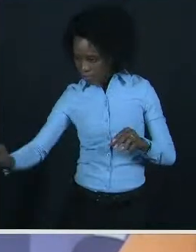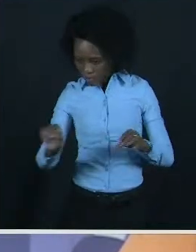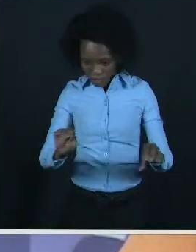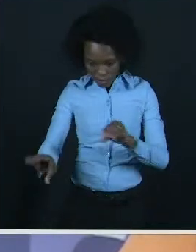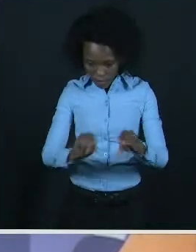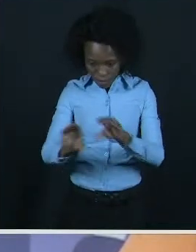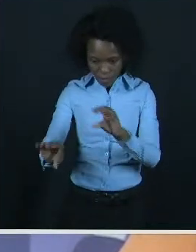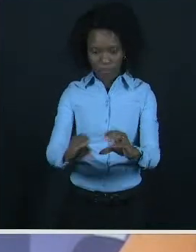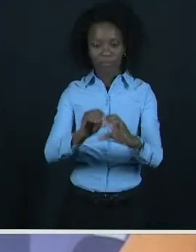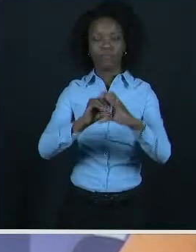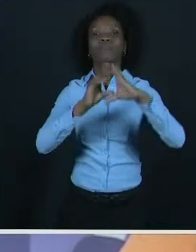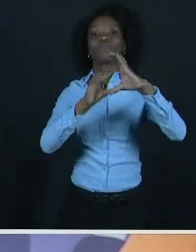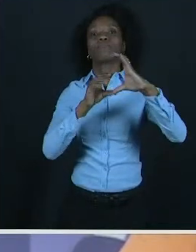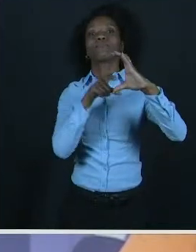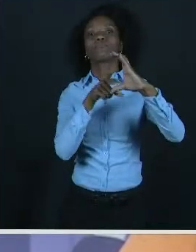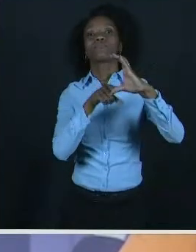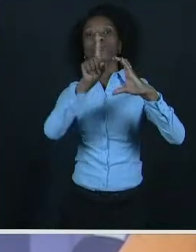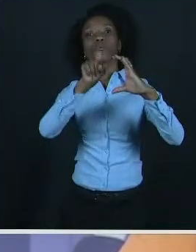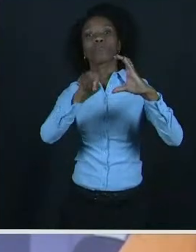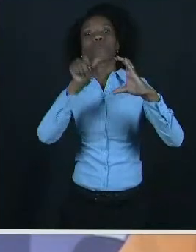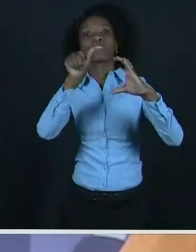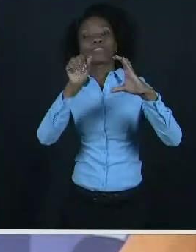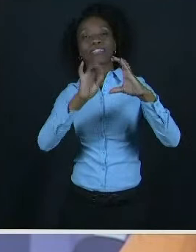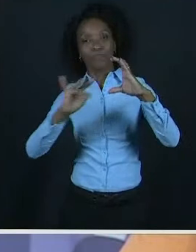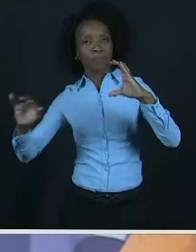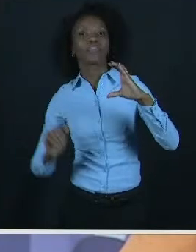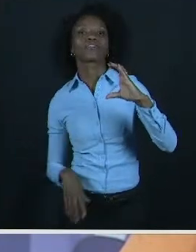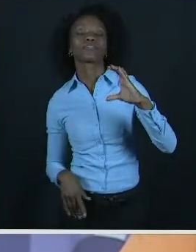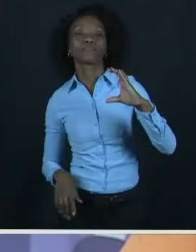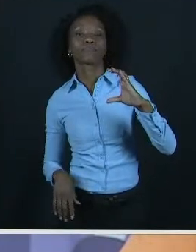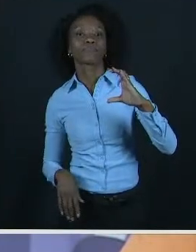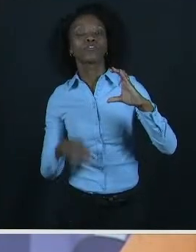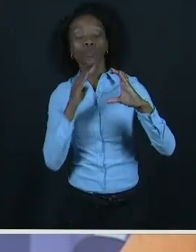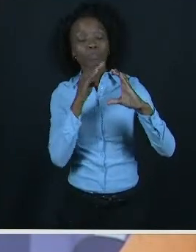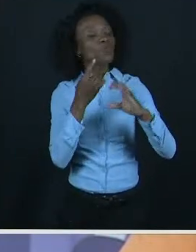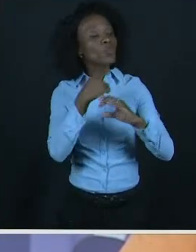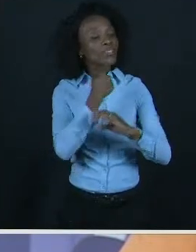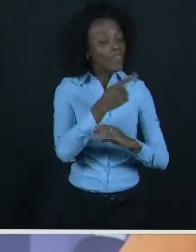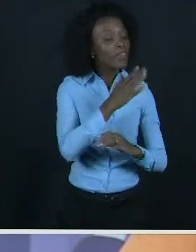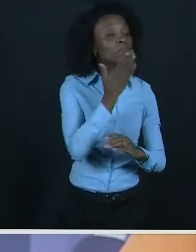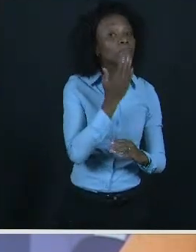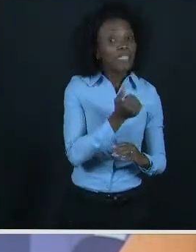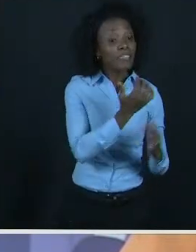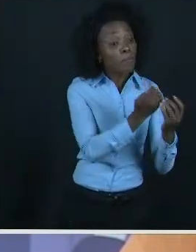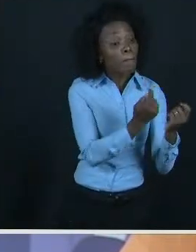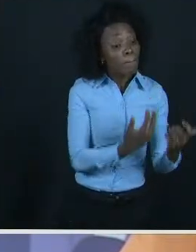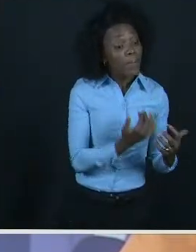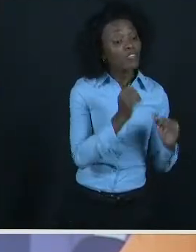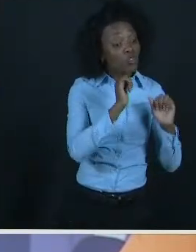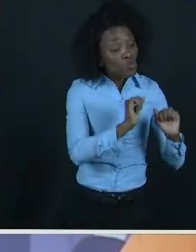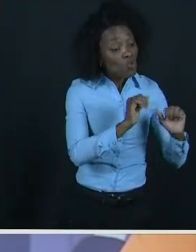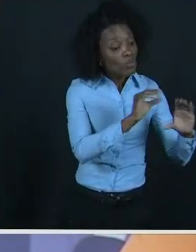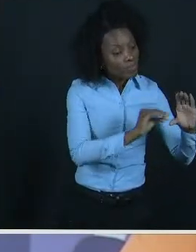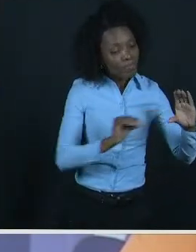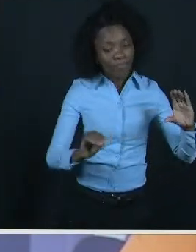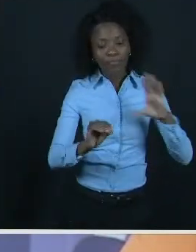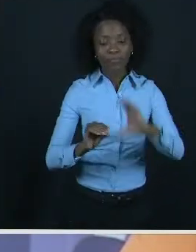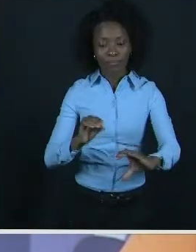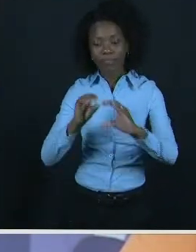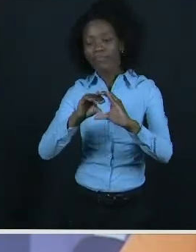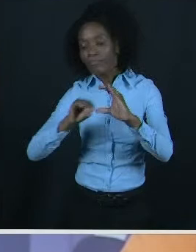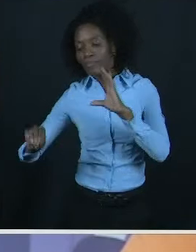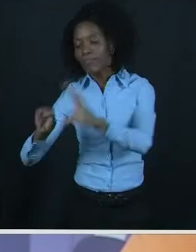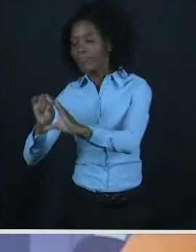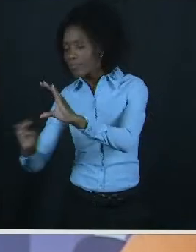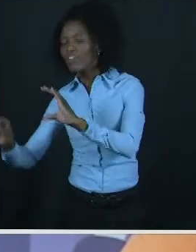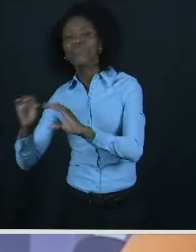fund this whole effort. Various ministries, from health and all of them, they had to